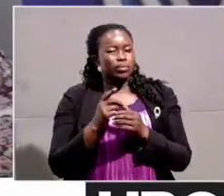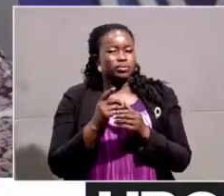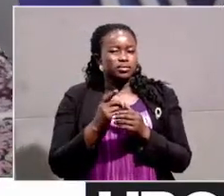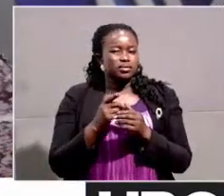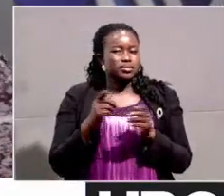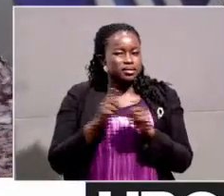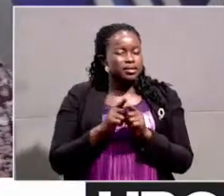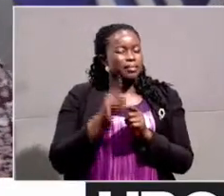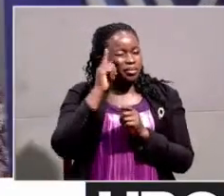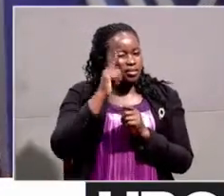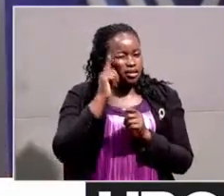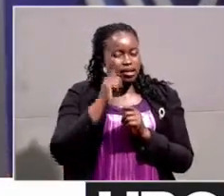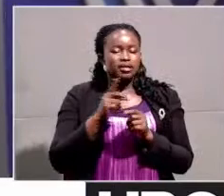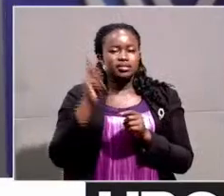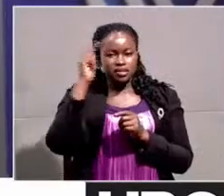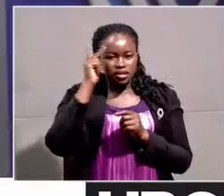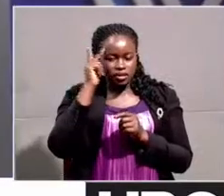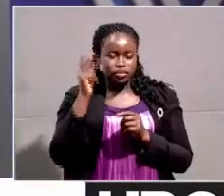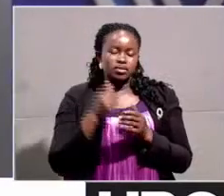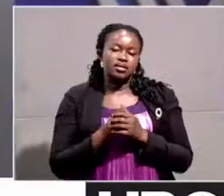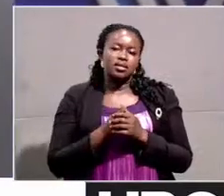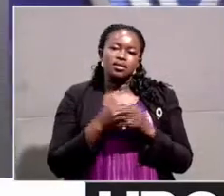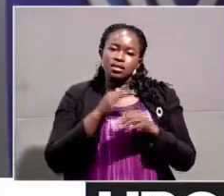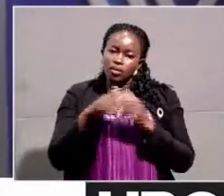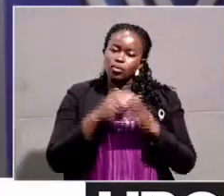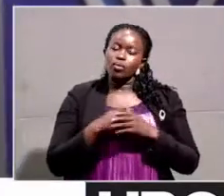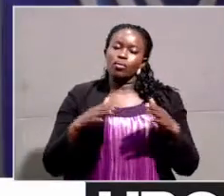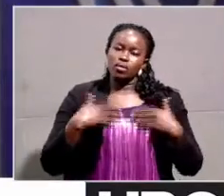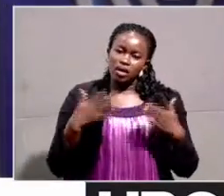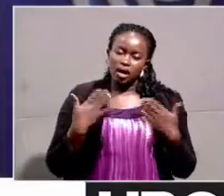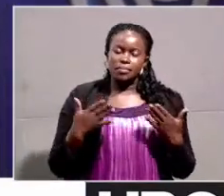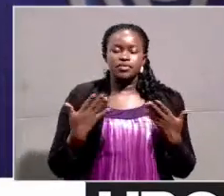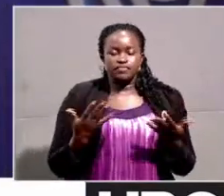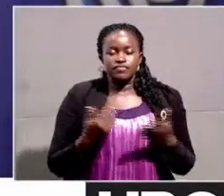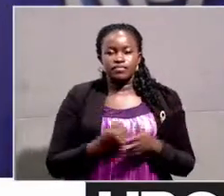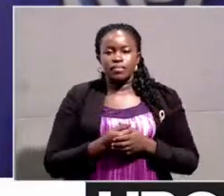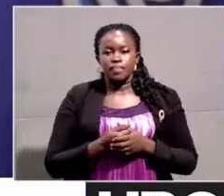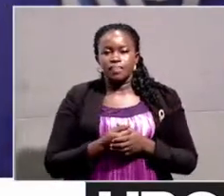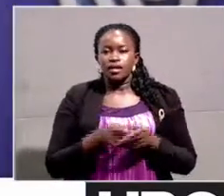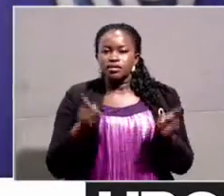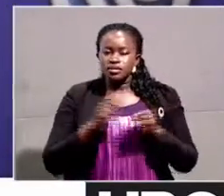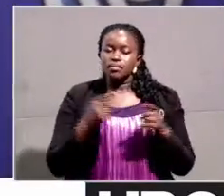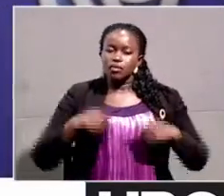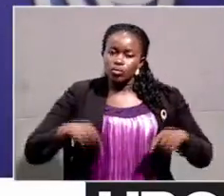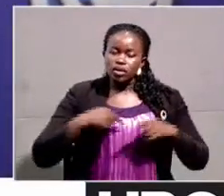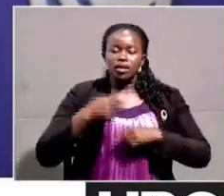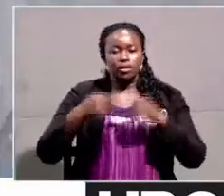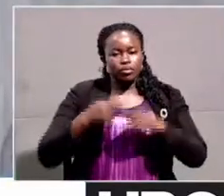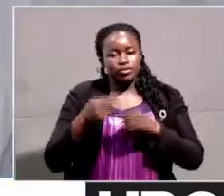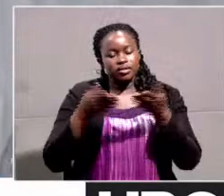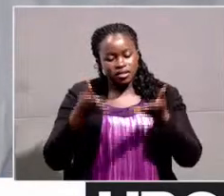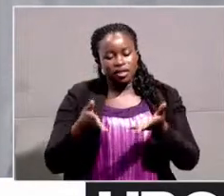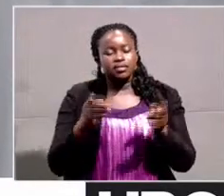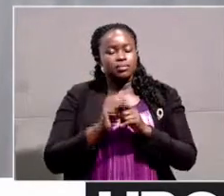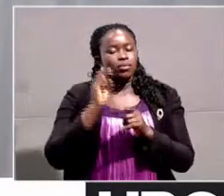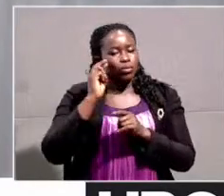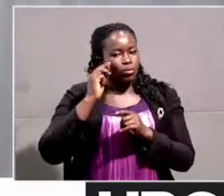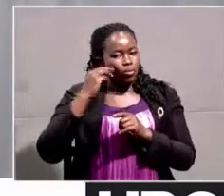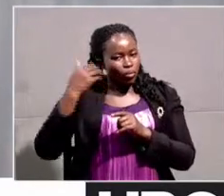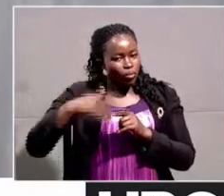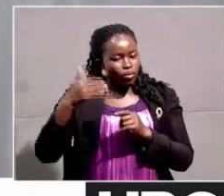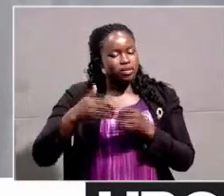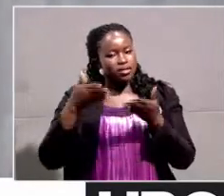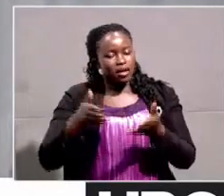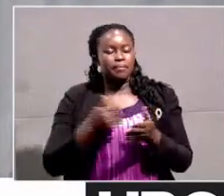are around chess. We are honored and we are glad to be here. We are always here, we are always here. The tournament